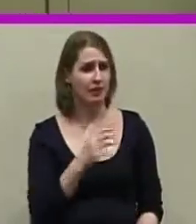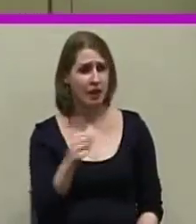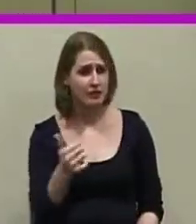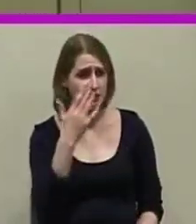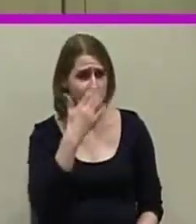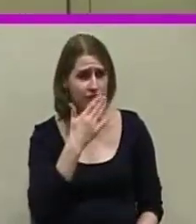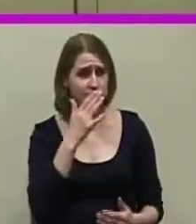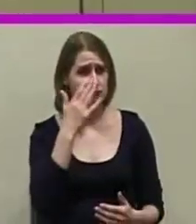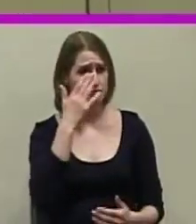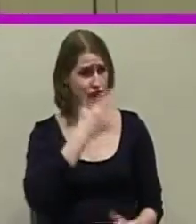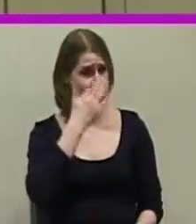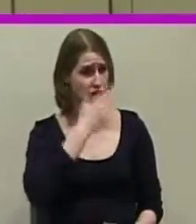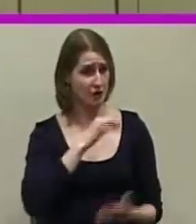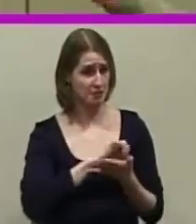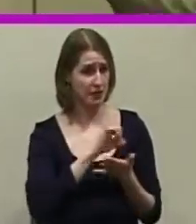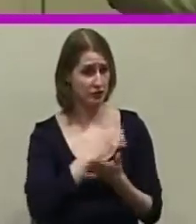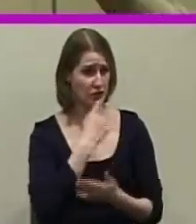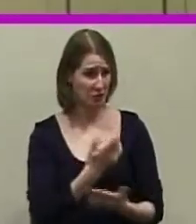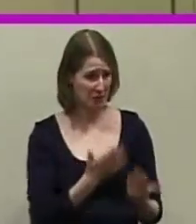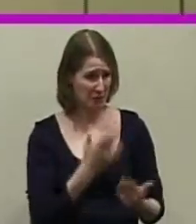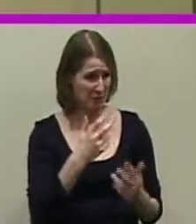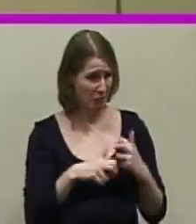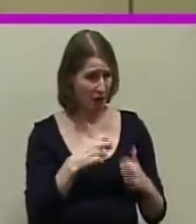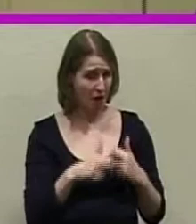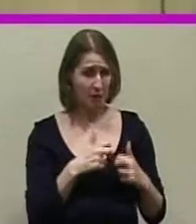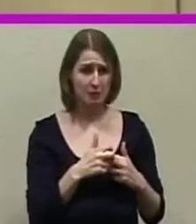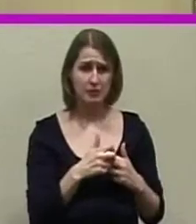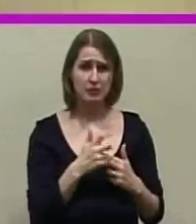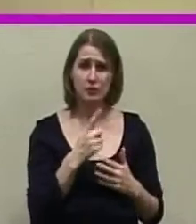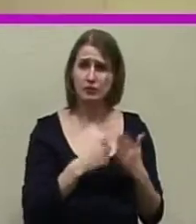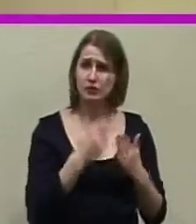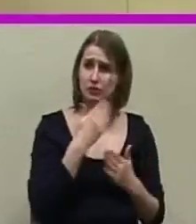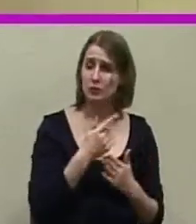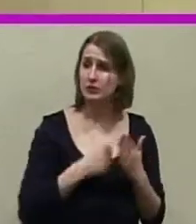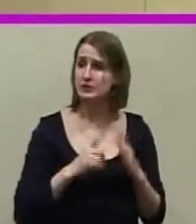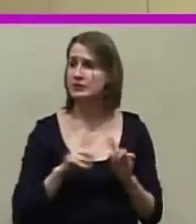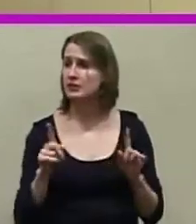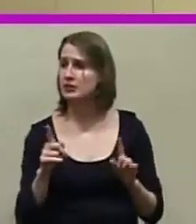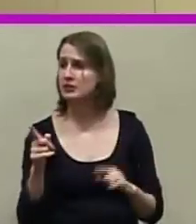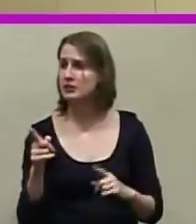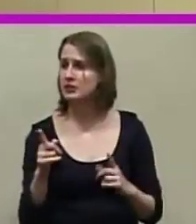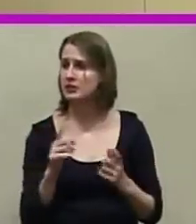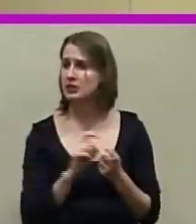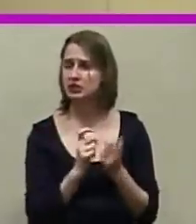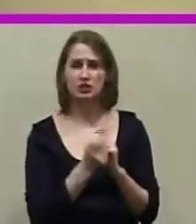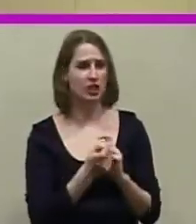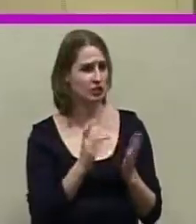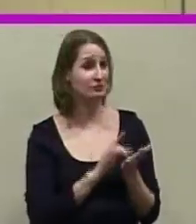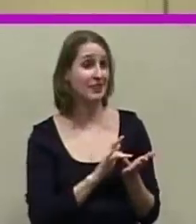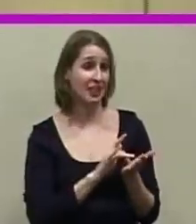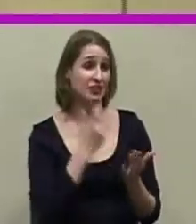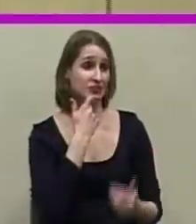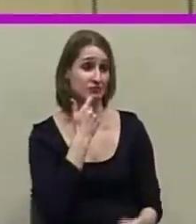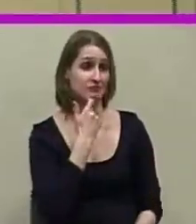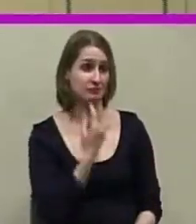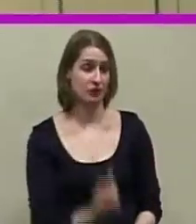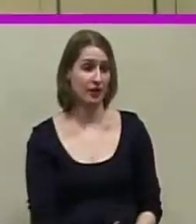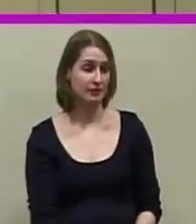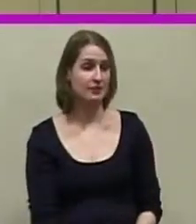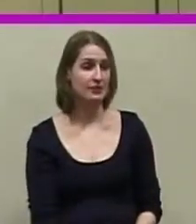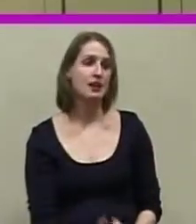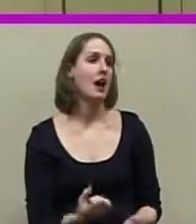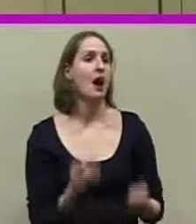problem? Or things that you might want to look at as good or different and different? Okay, just had a change of medications, all right? How many of